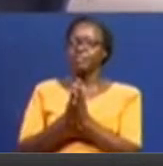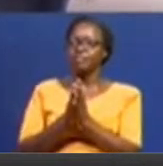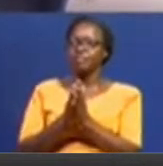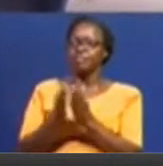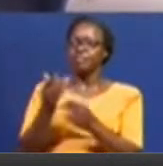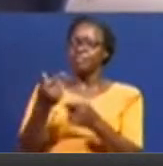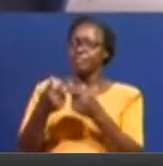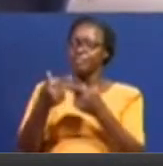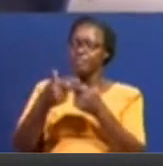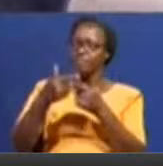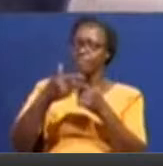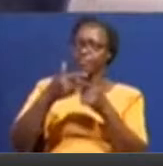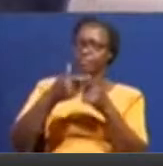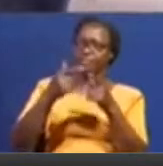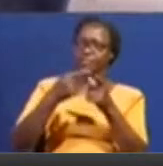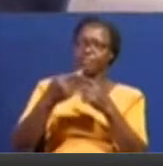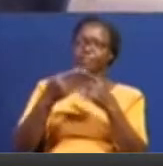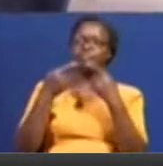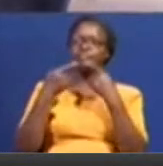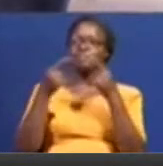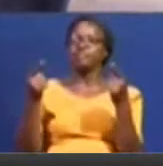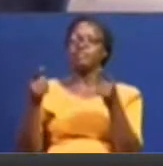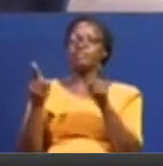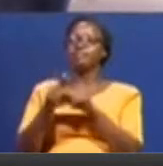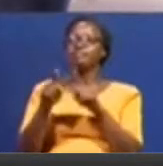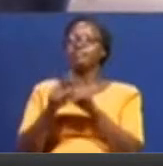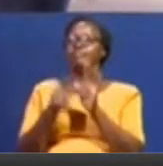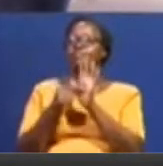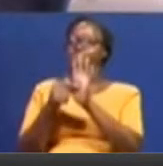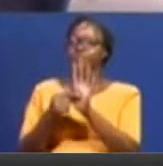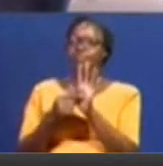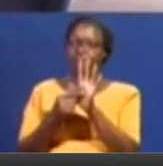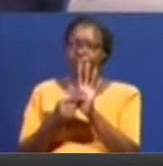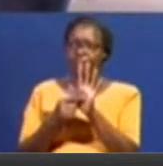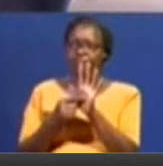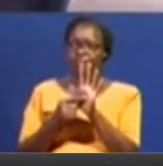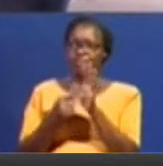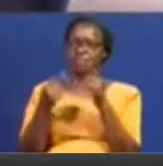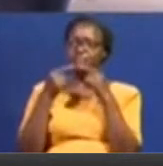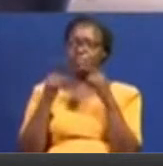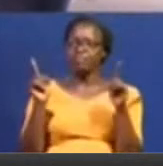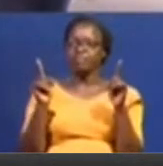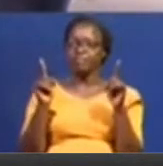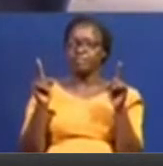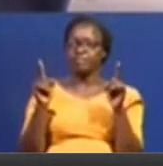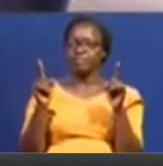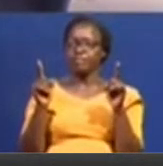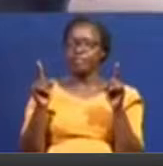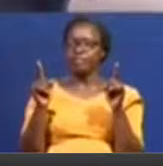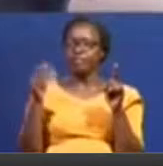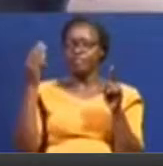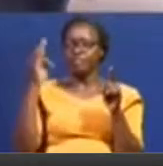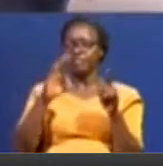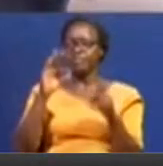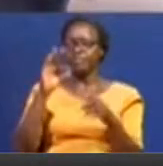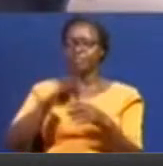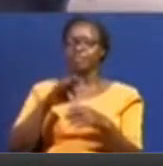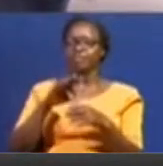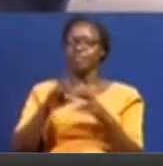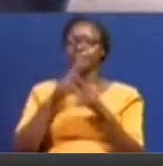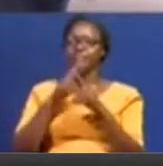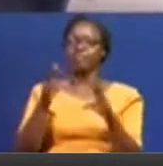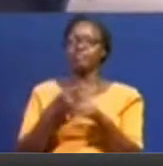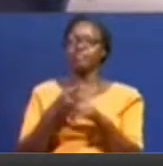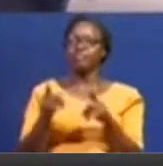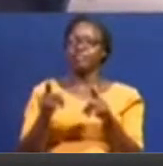tally, and announce, and it even features the declaration of the election results.